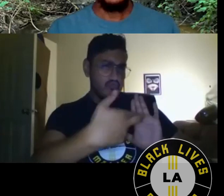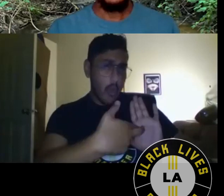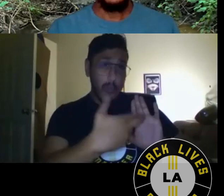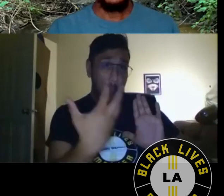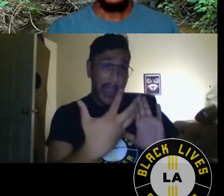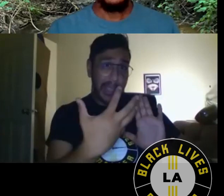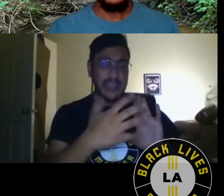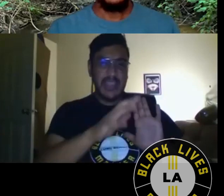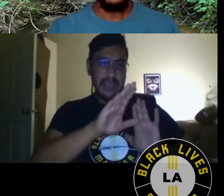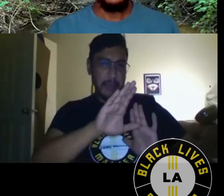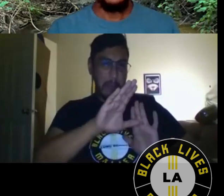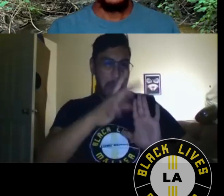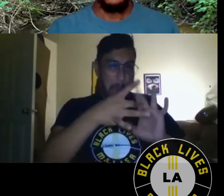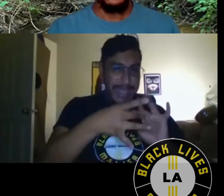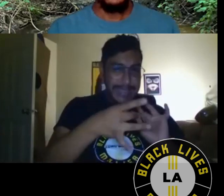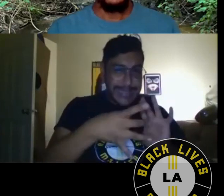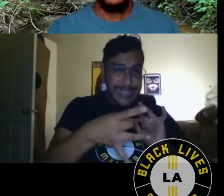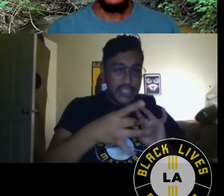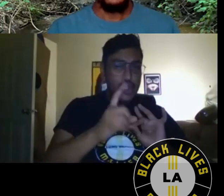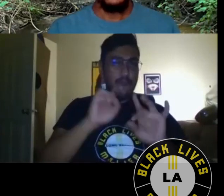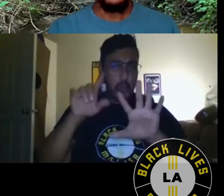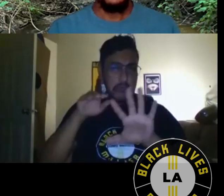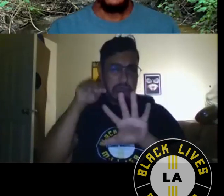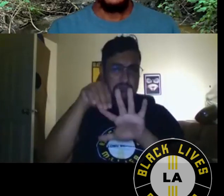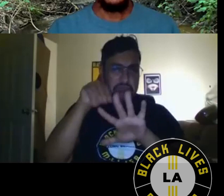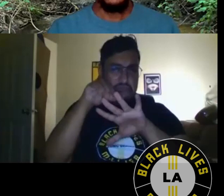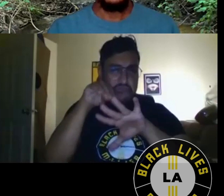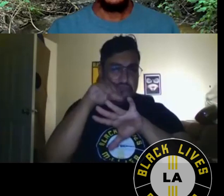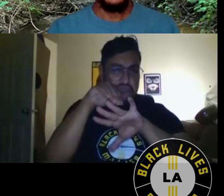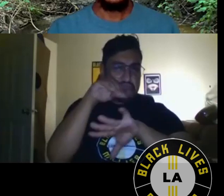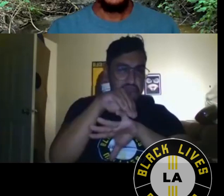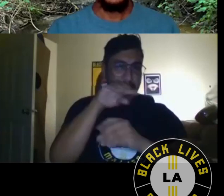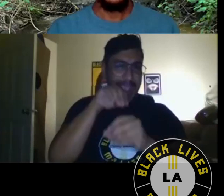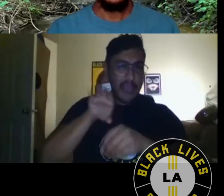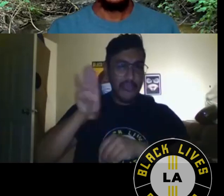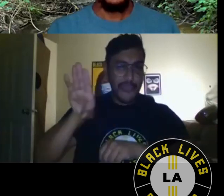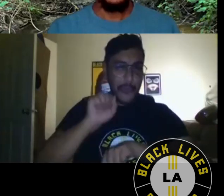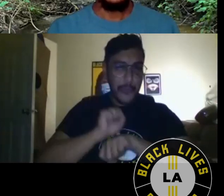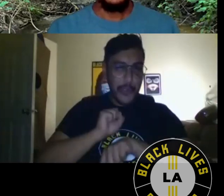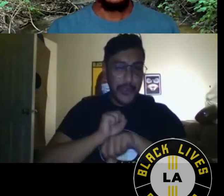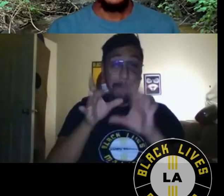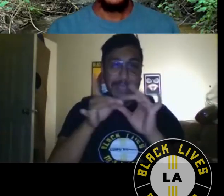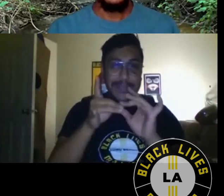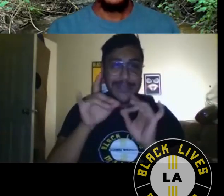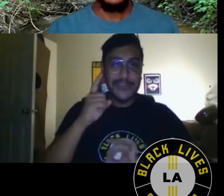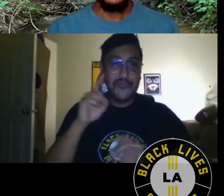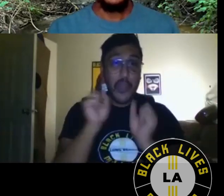using their platforms to uplift political messages and messages of liberation, and then also